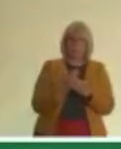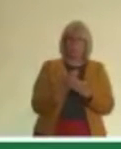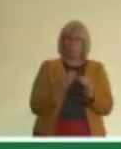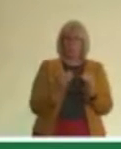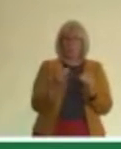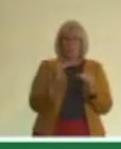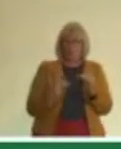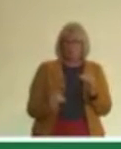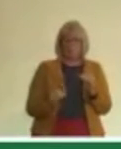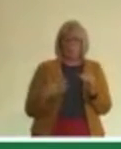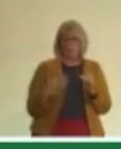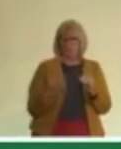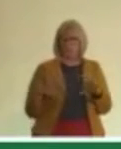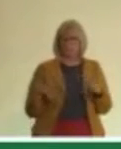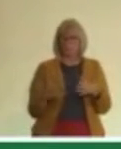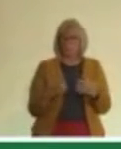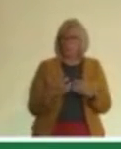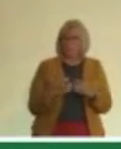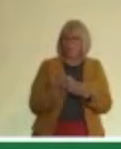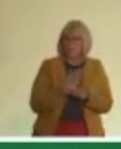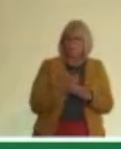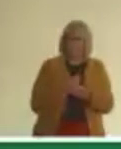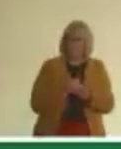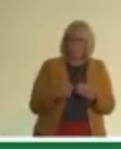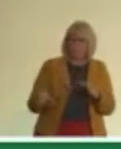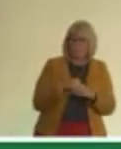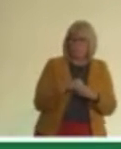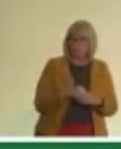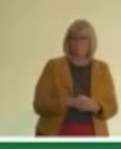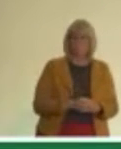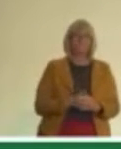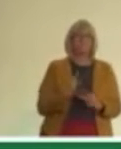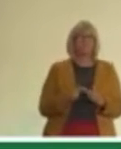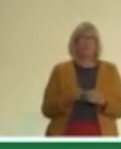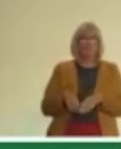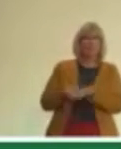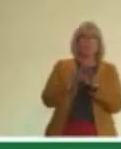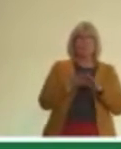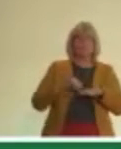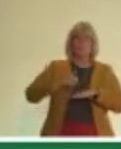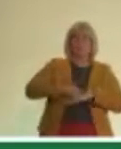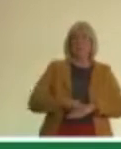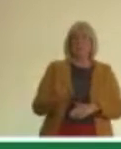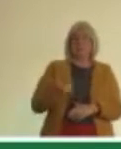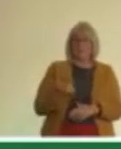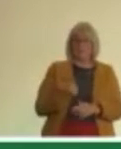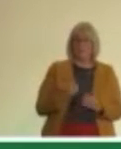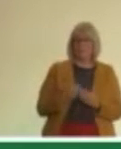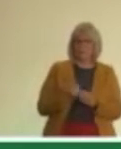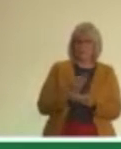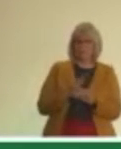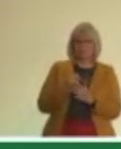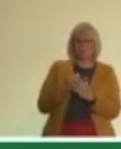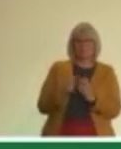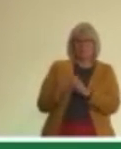included? And crucially, for a universal basic income, how do you make sure disabled people are listened to the very start? So when we're making these changes,